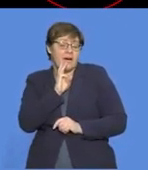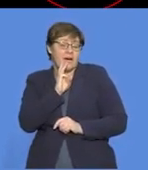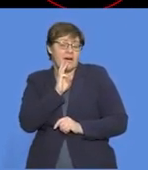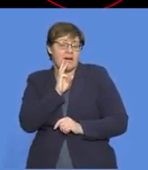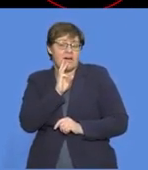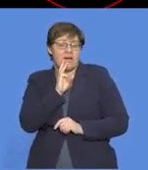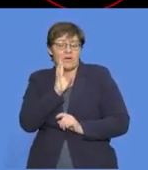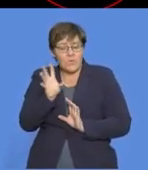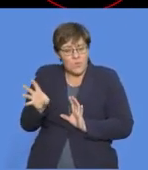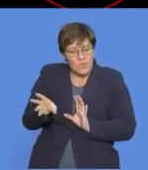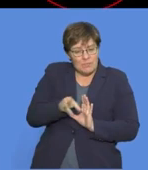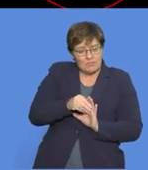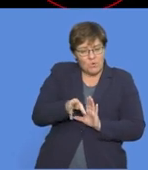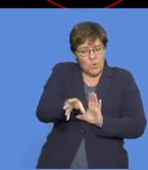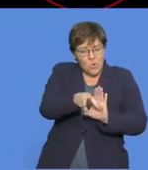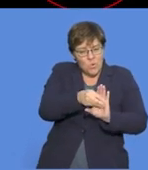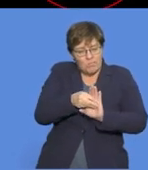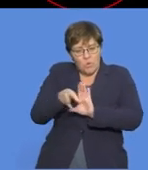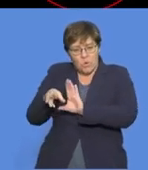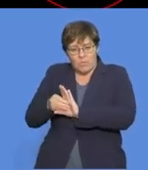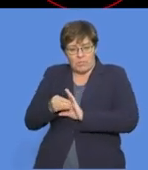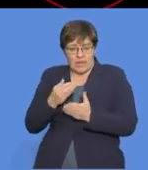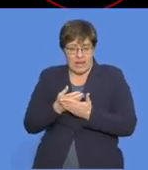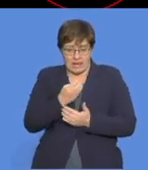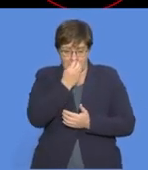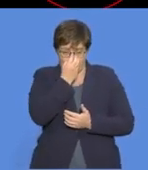can be absorbed.